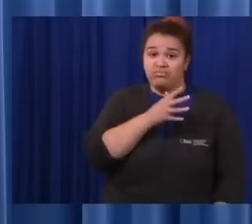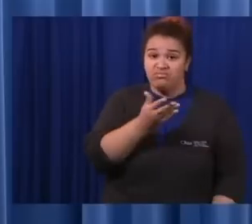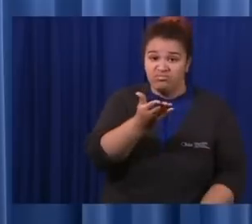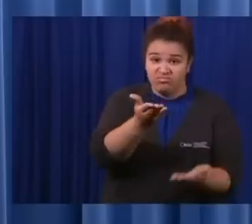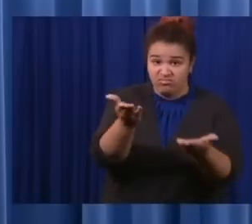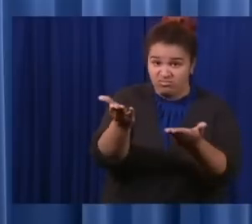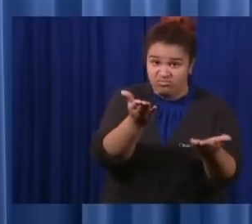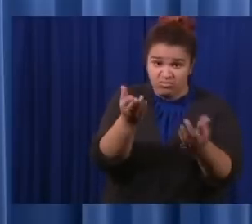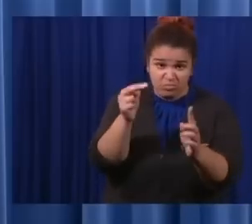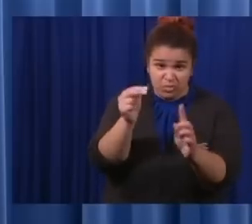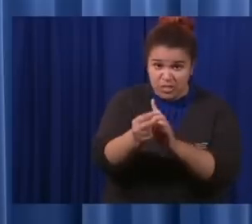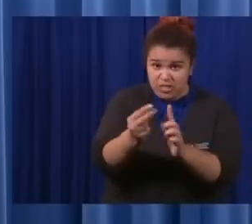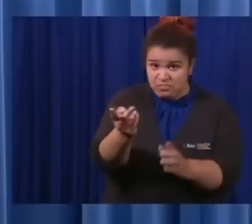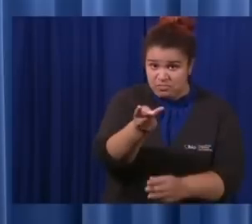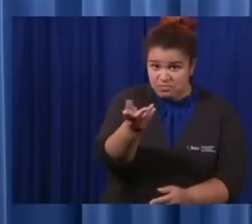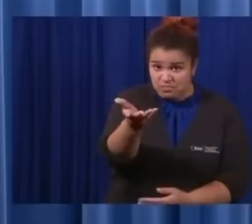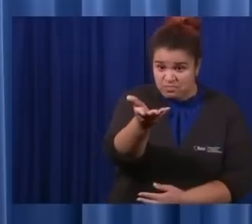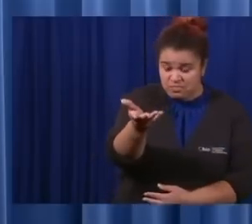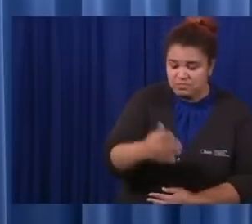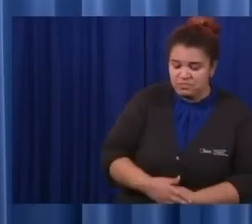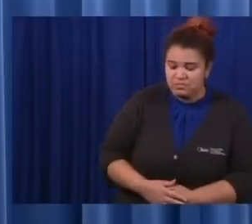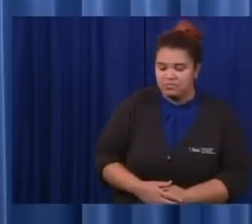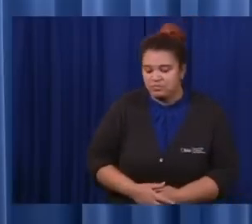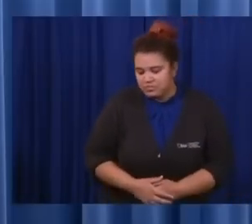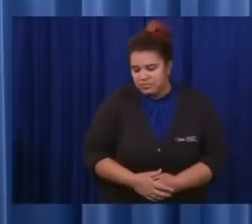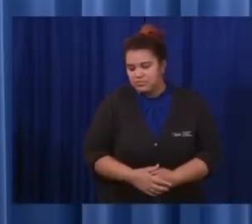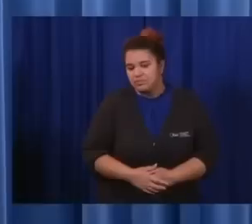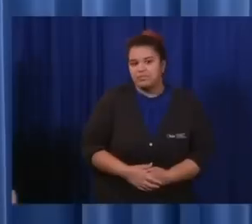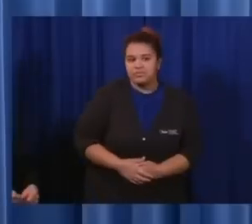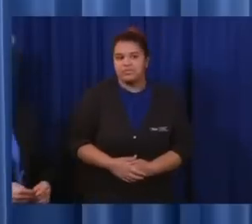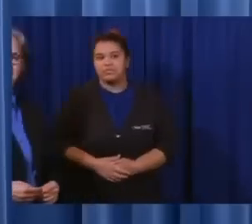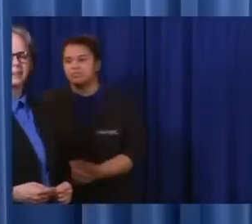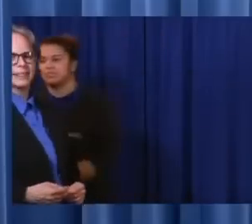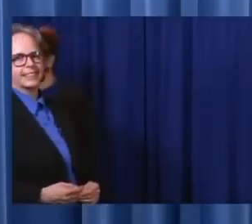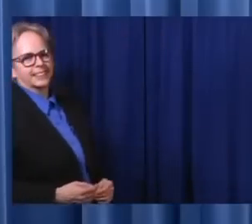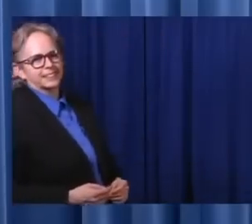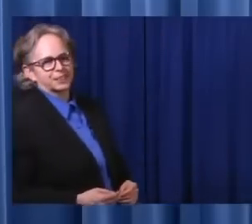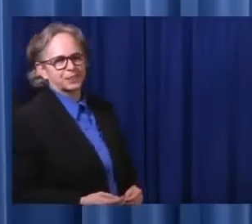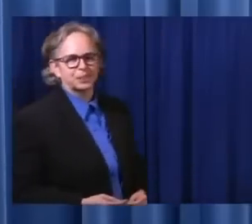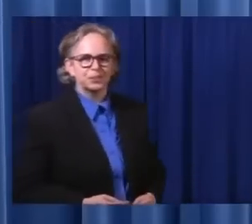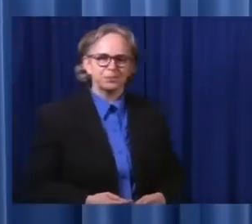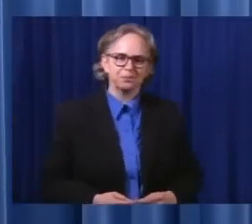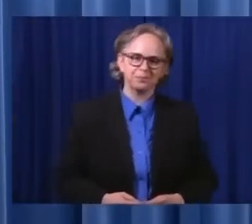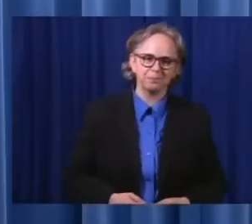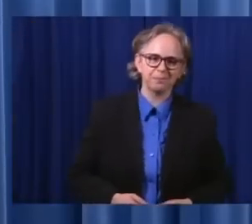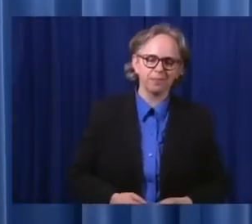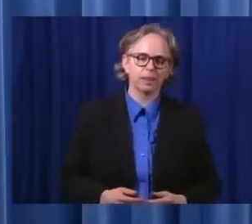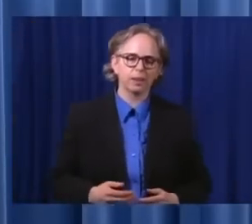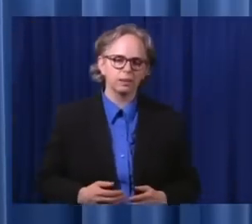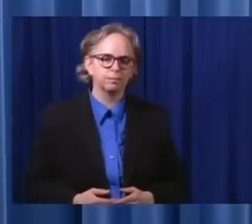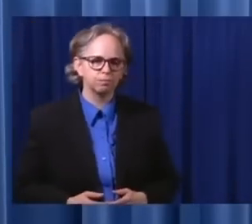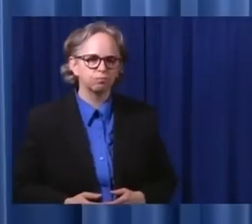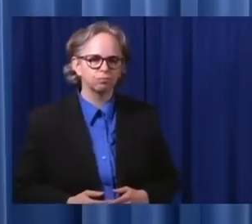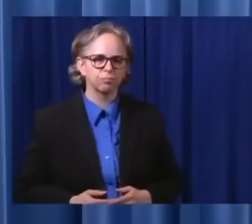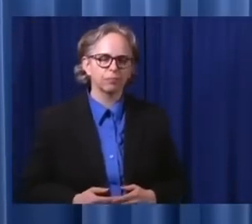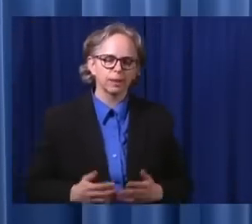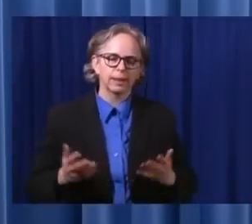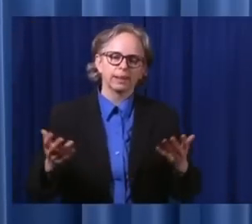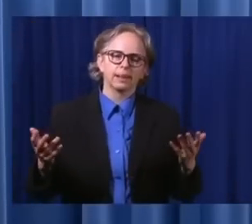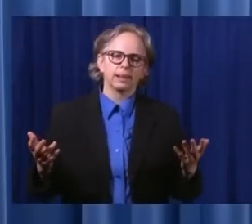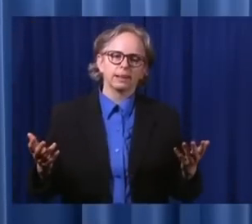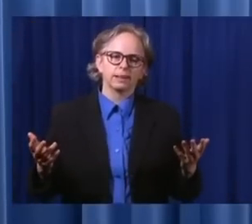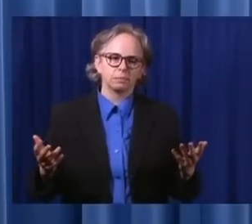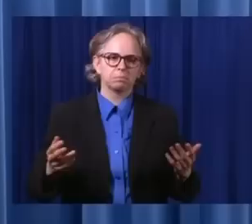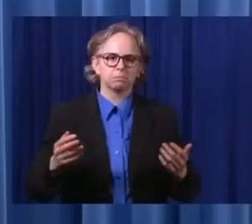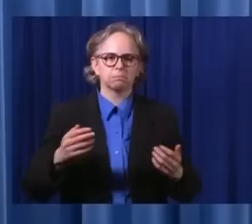Well, I'm going to pass the Attorney General. I will say that because he's the former Secretary of State.